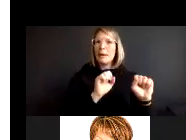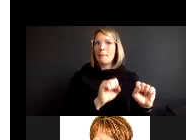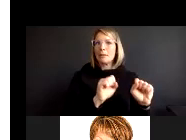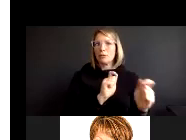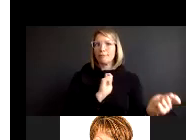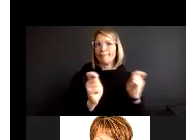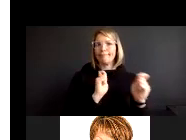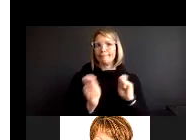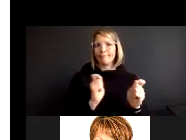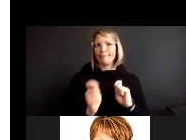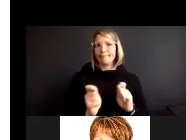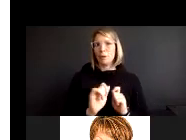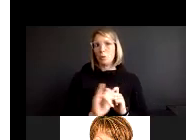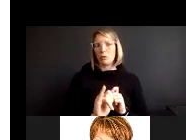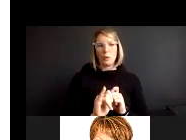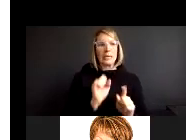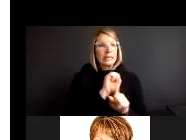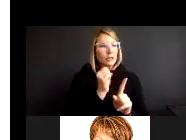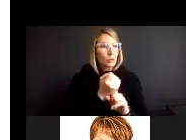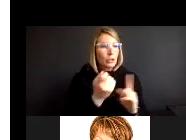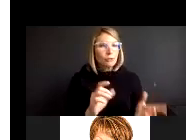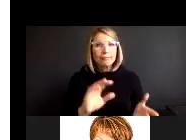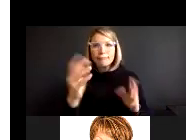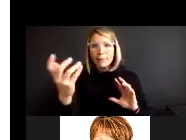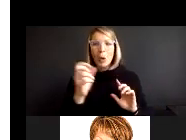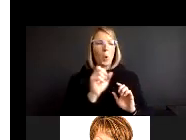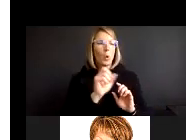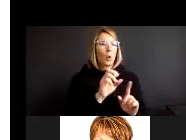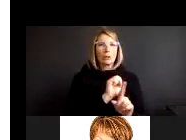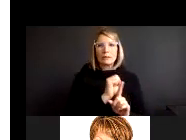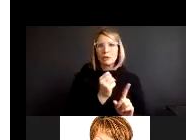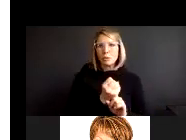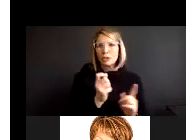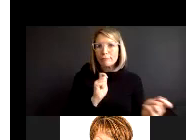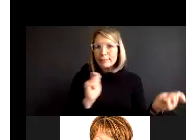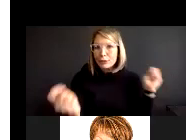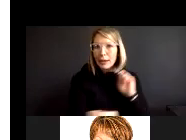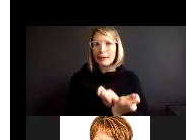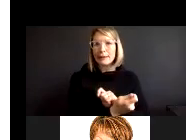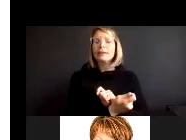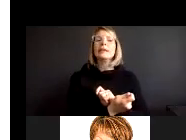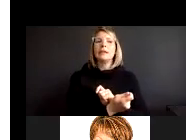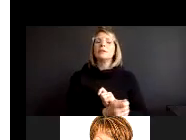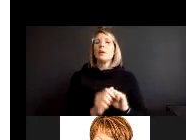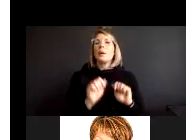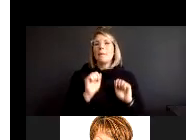that opportunity to review those plans and potentially revisit a person's capacity if necessary.